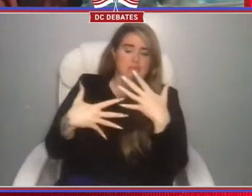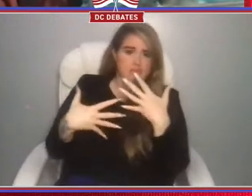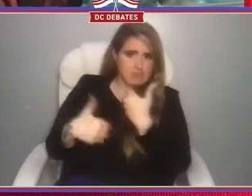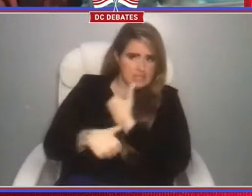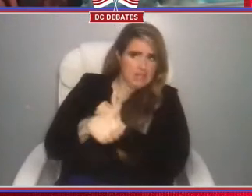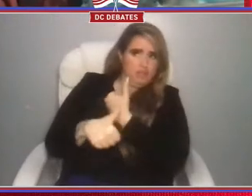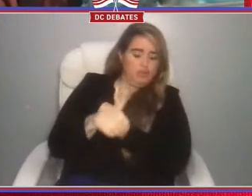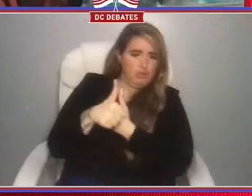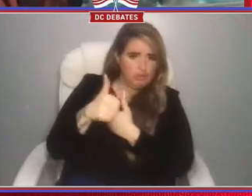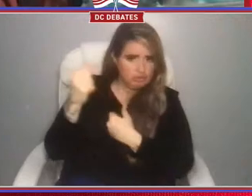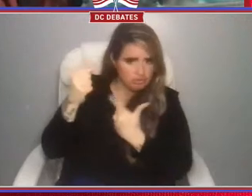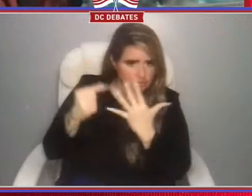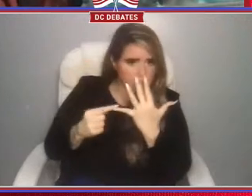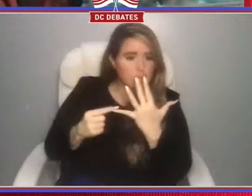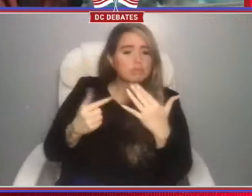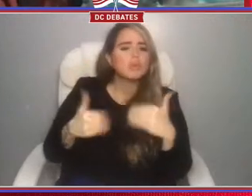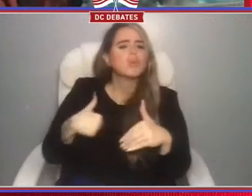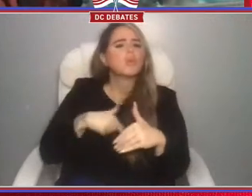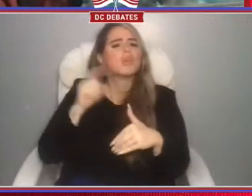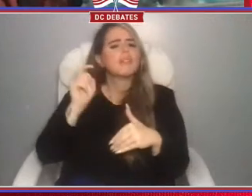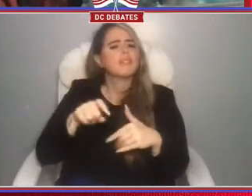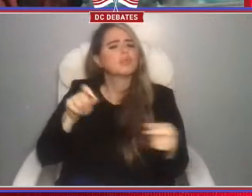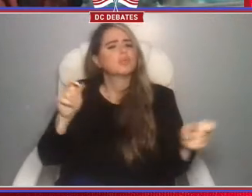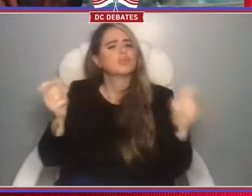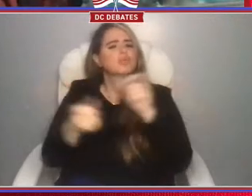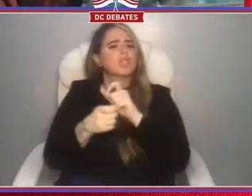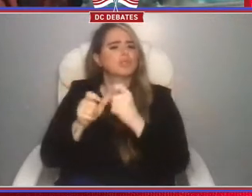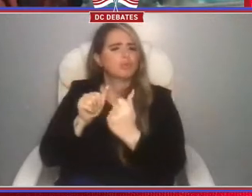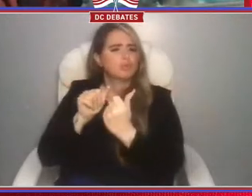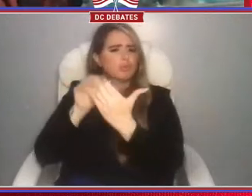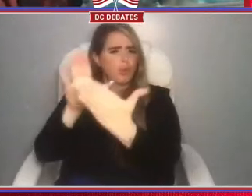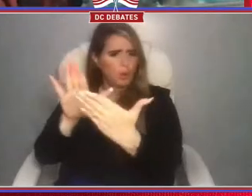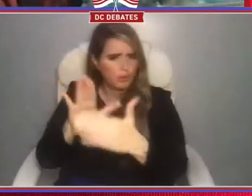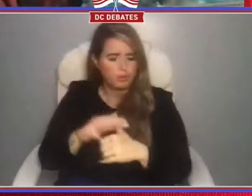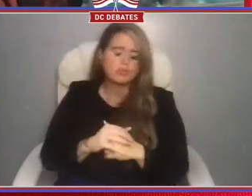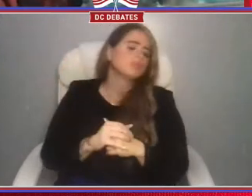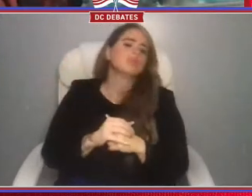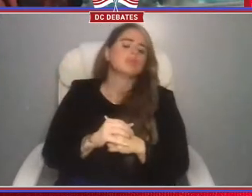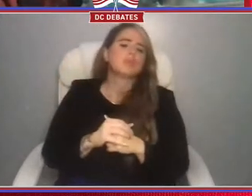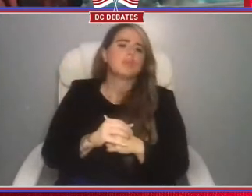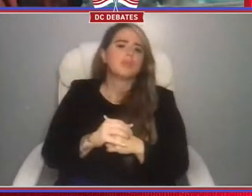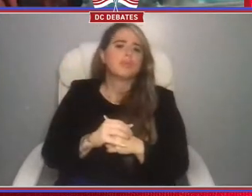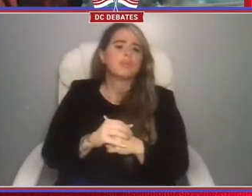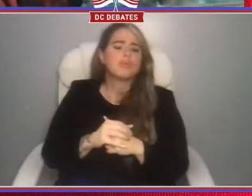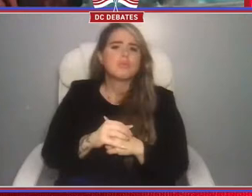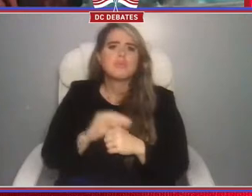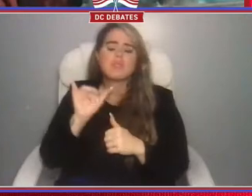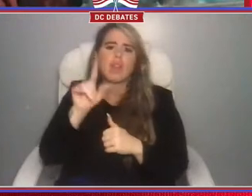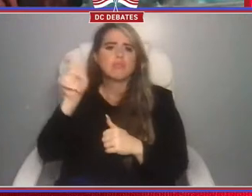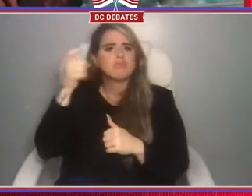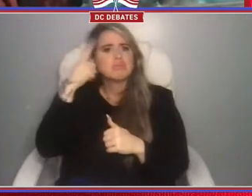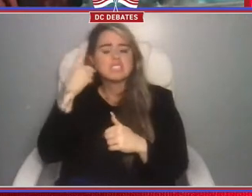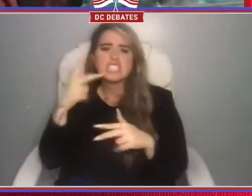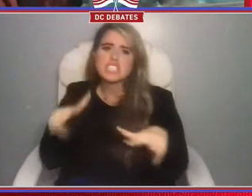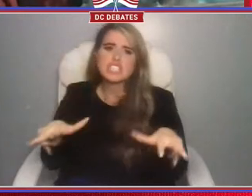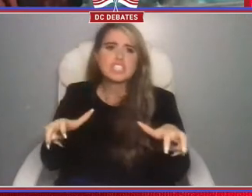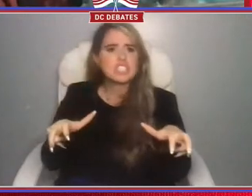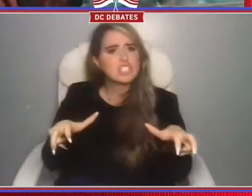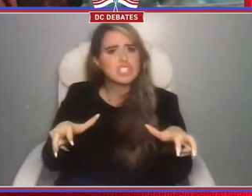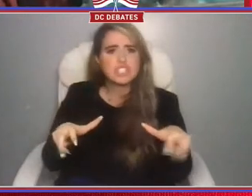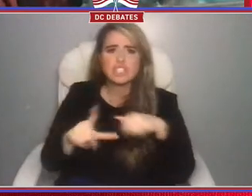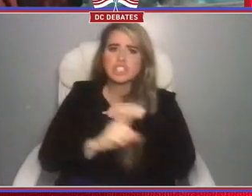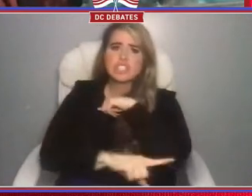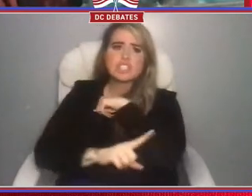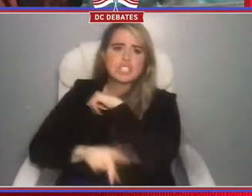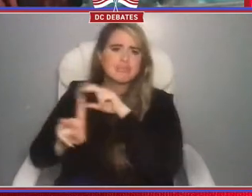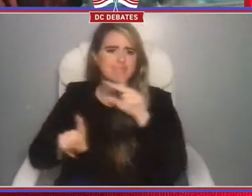to ensure public safety. And being punitive and greedy is what it is in this city has not been a solution, as we've seen